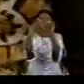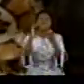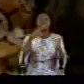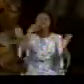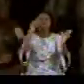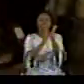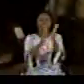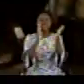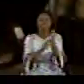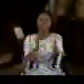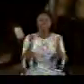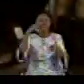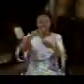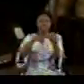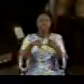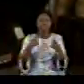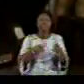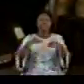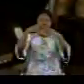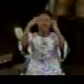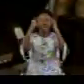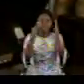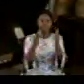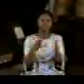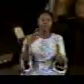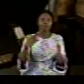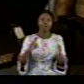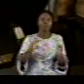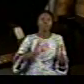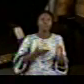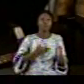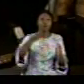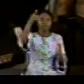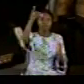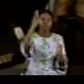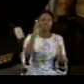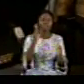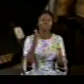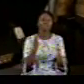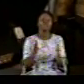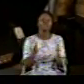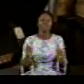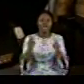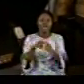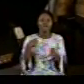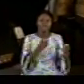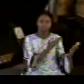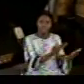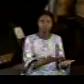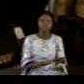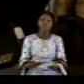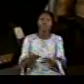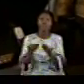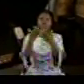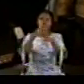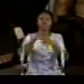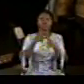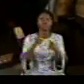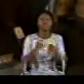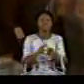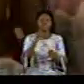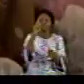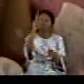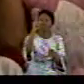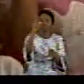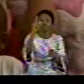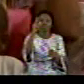of praise into the house of the Lord. And we offer up to